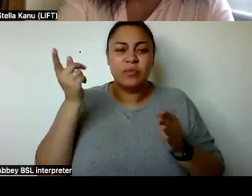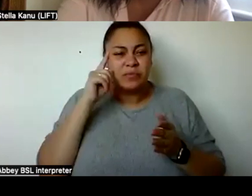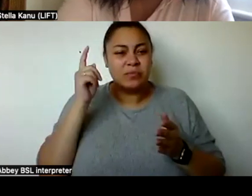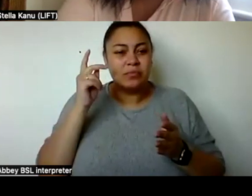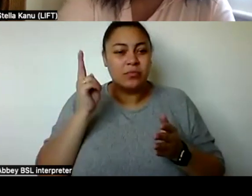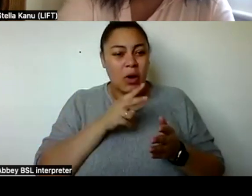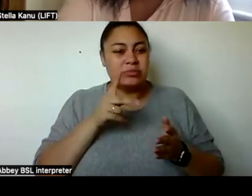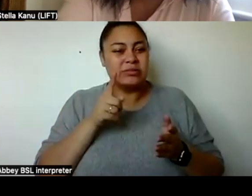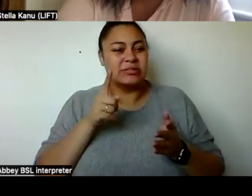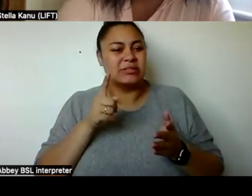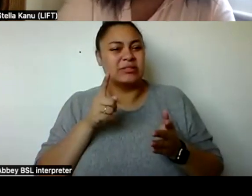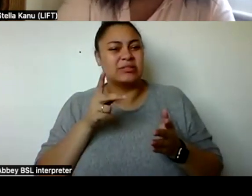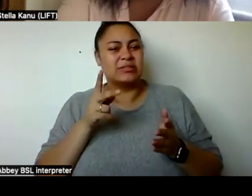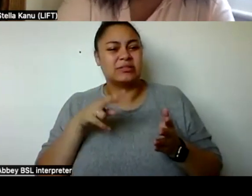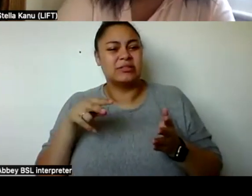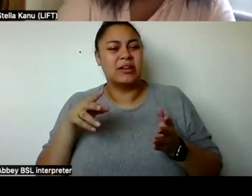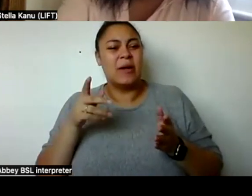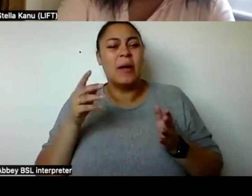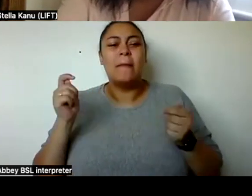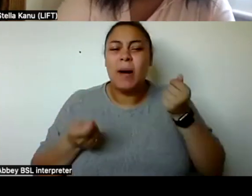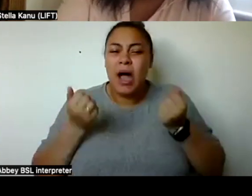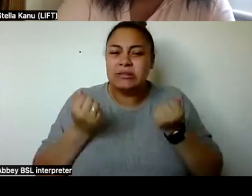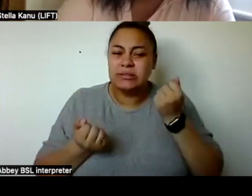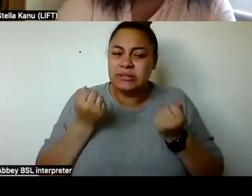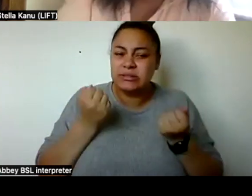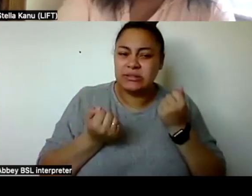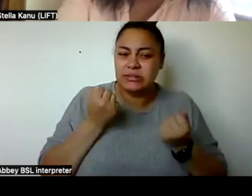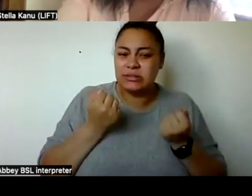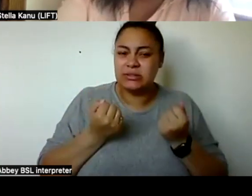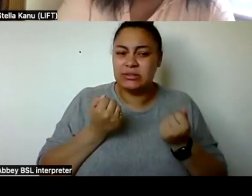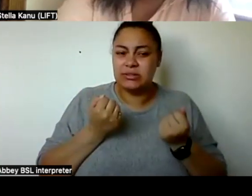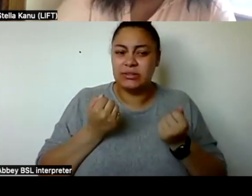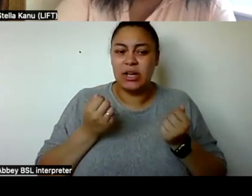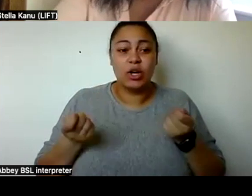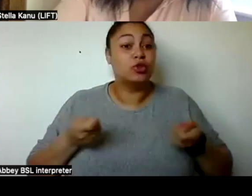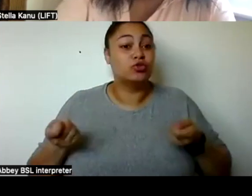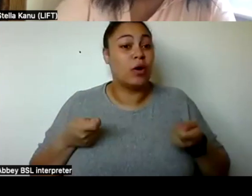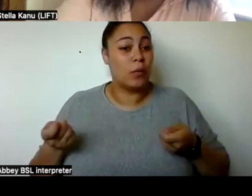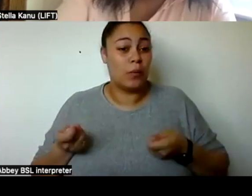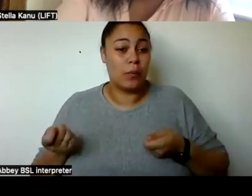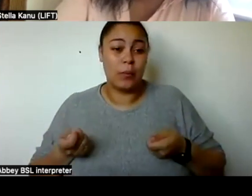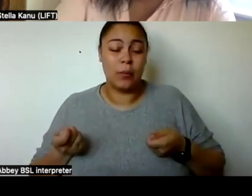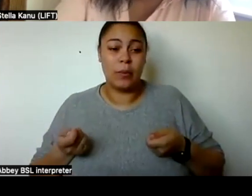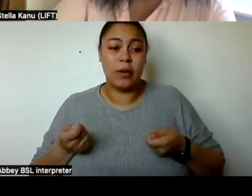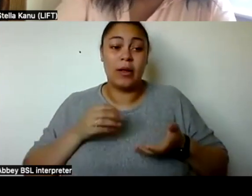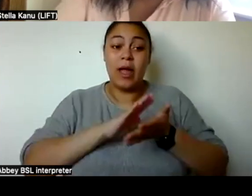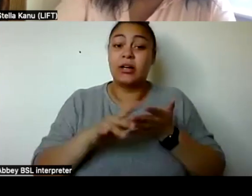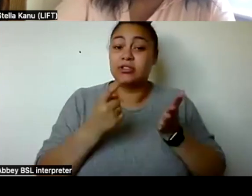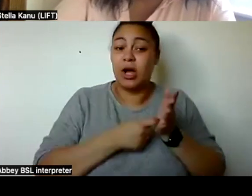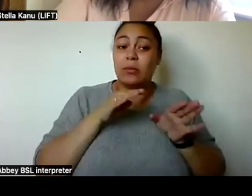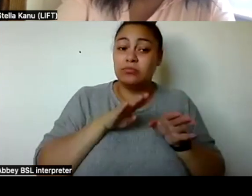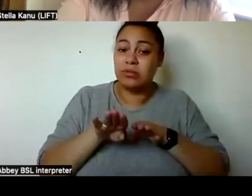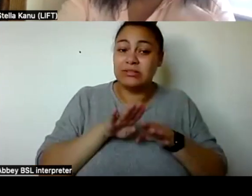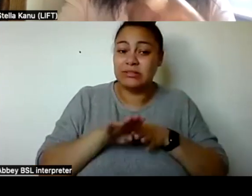kind of had a bias towards control in their HR practices, even as they have a bias towards